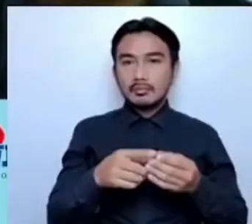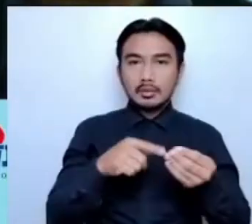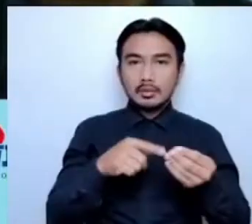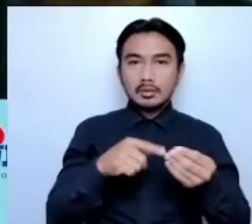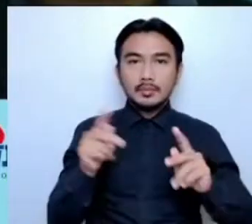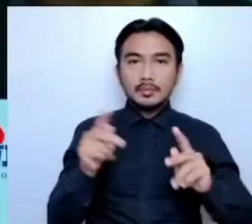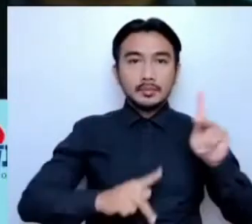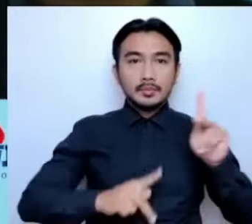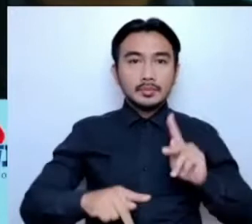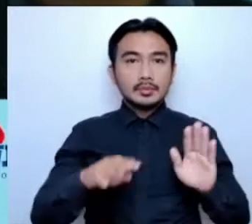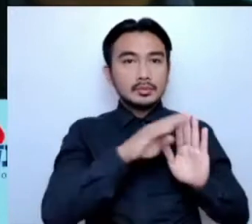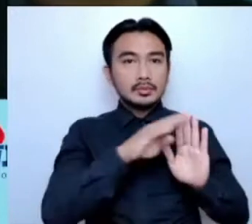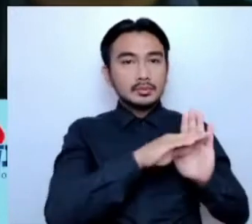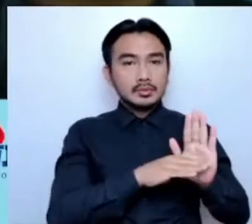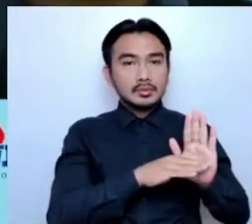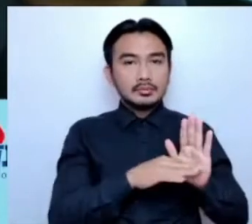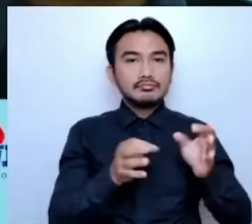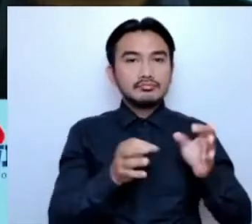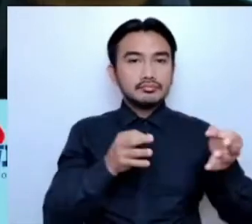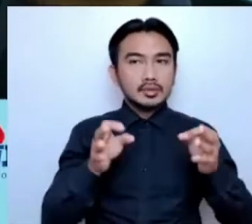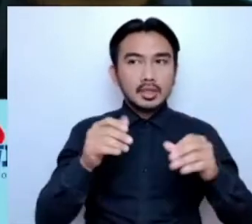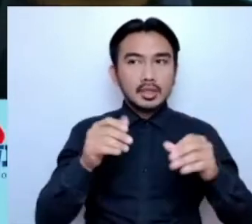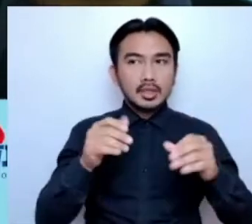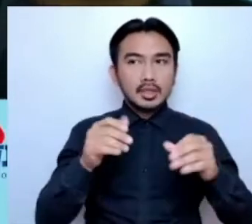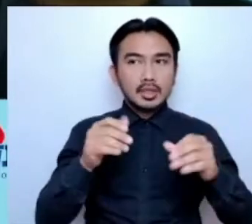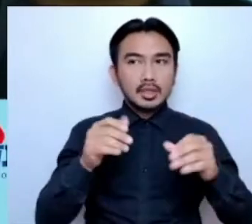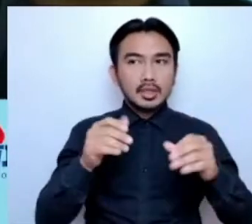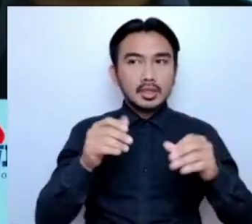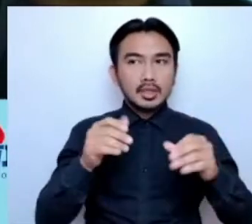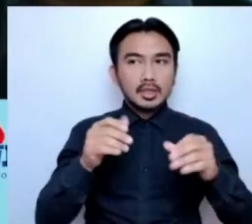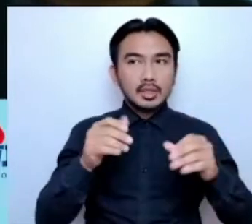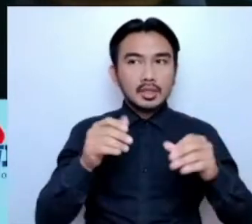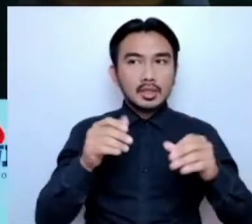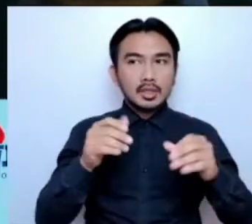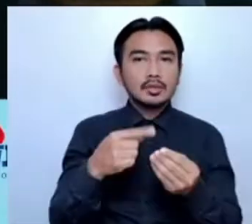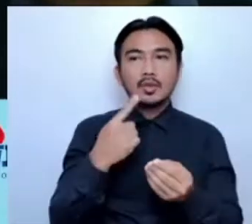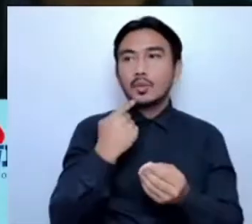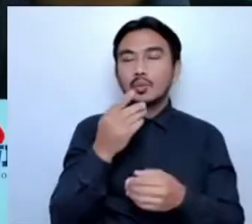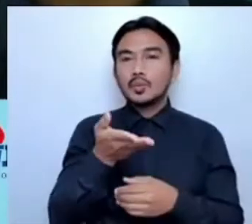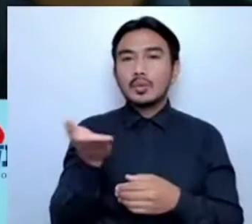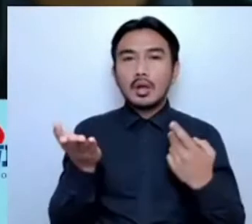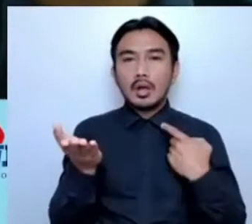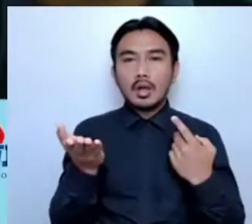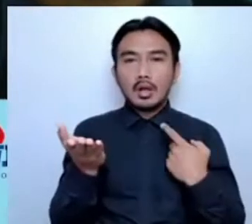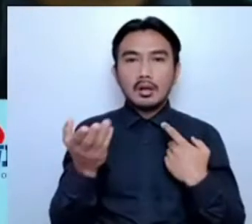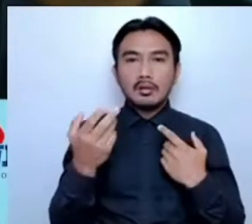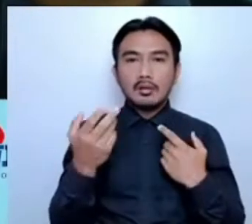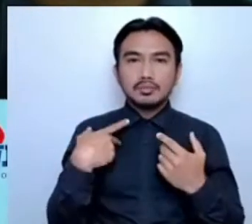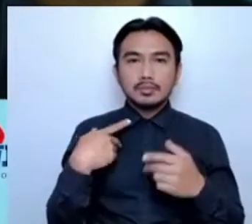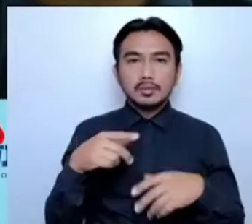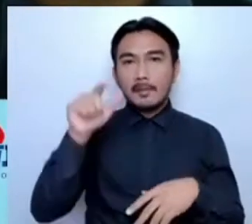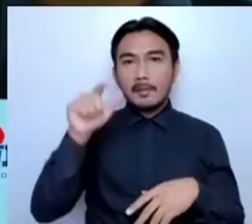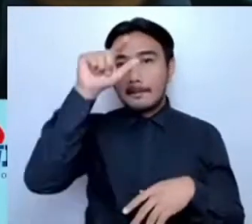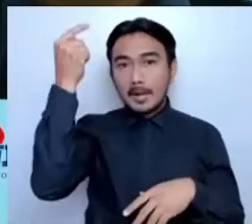us, and those that are in bold fonts can help us understand the differences